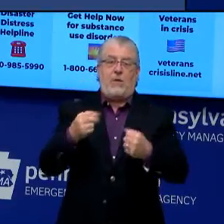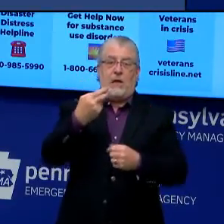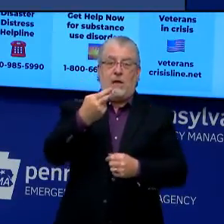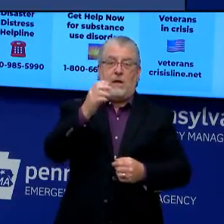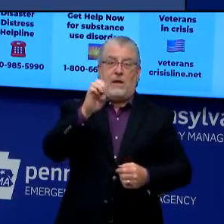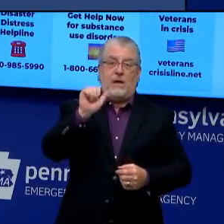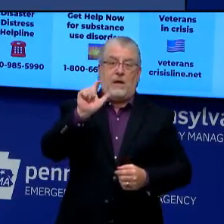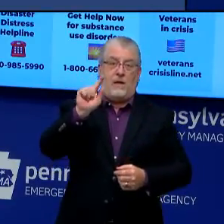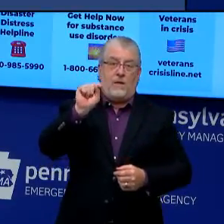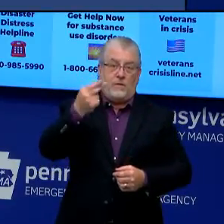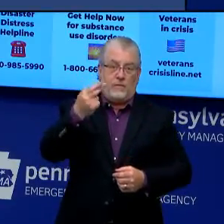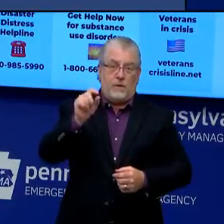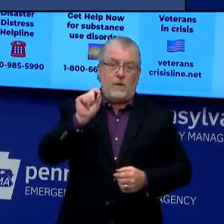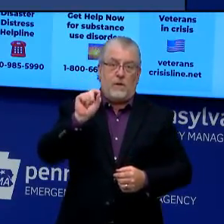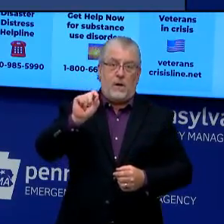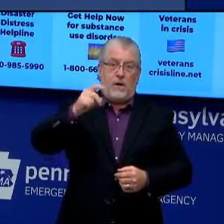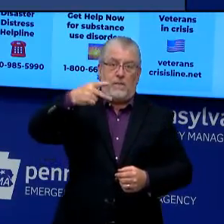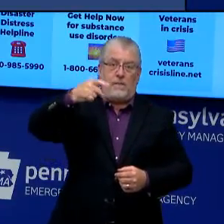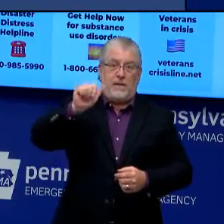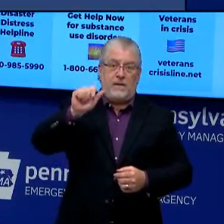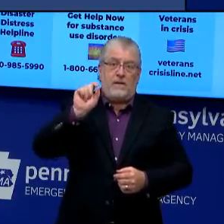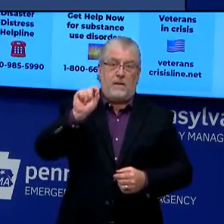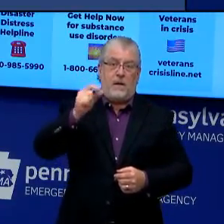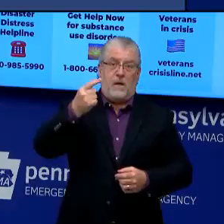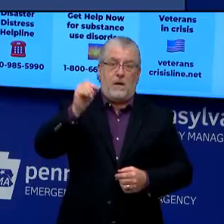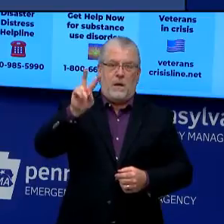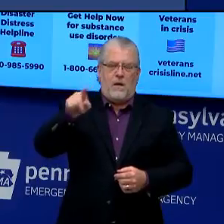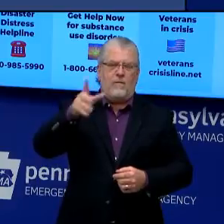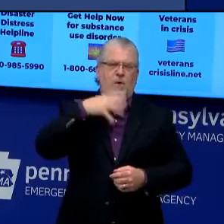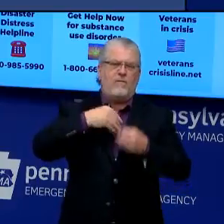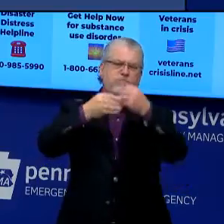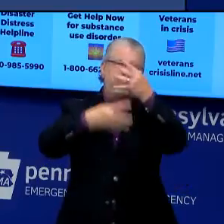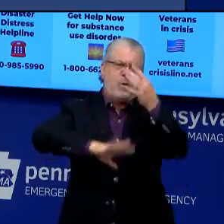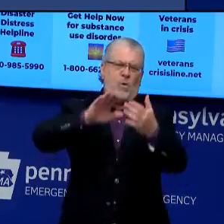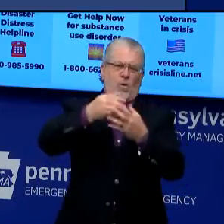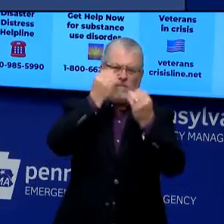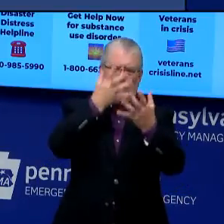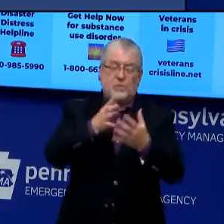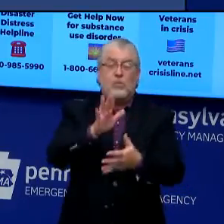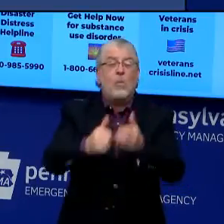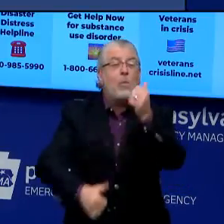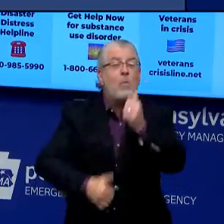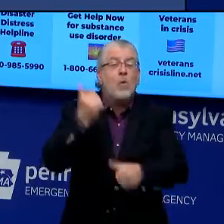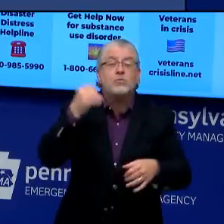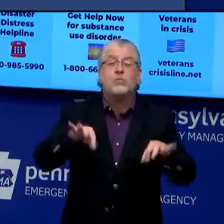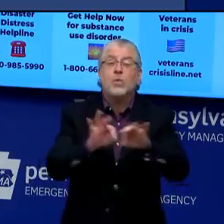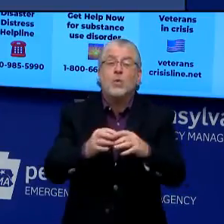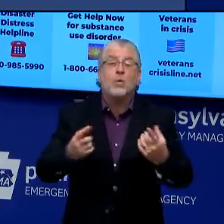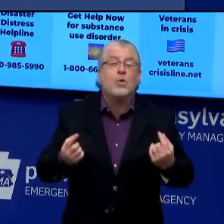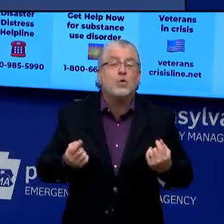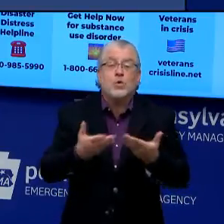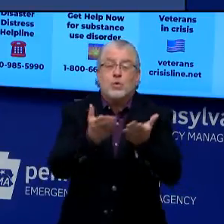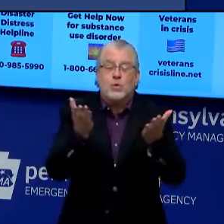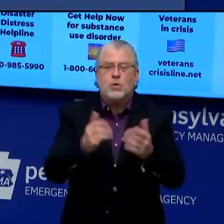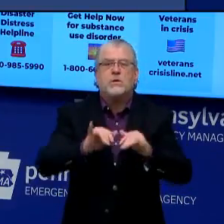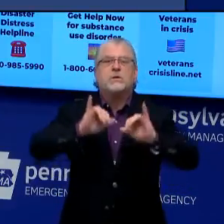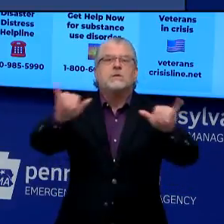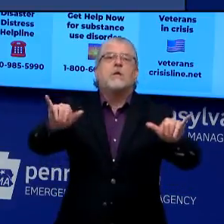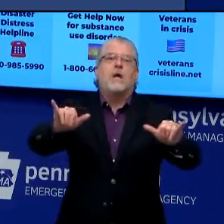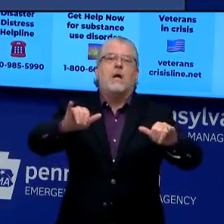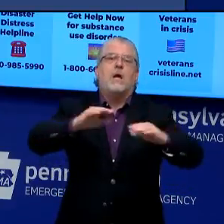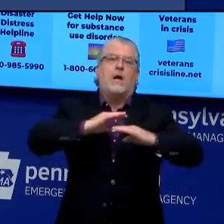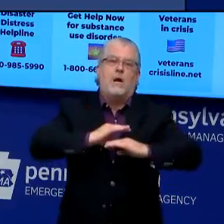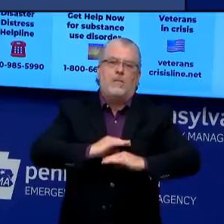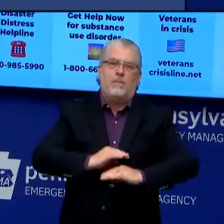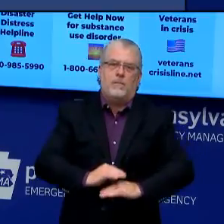health.pa.gov. And what is most important for Pennsylvanians to remember, stay calm, stay home,